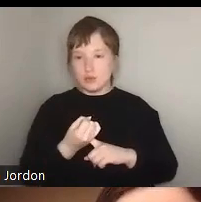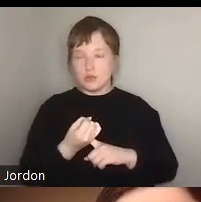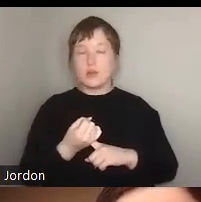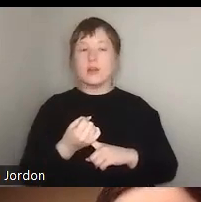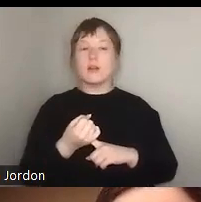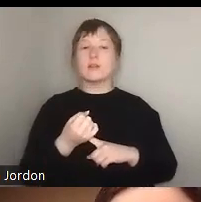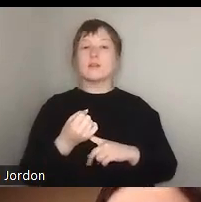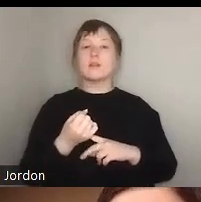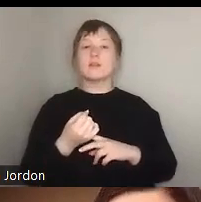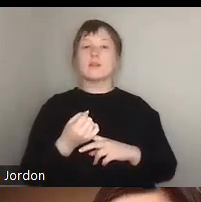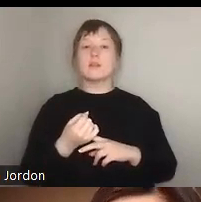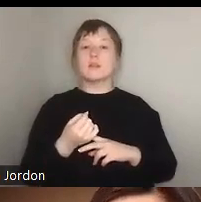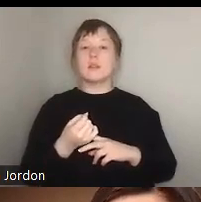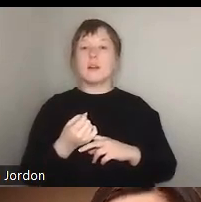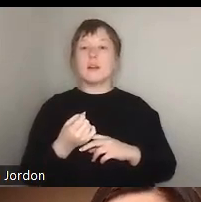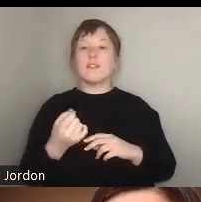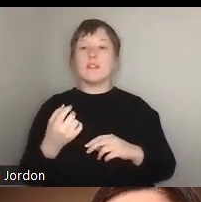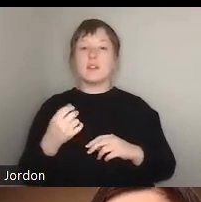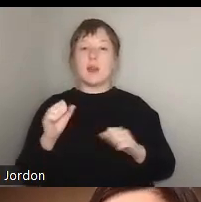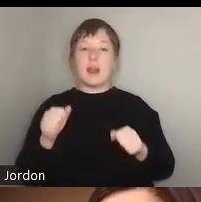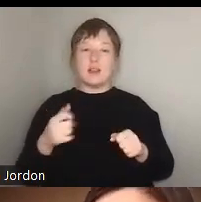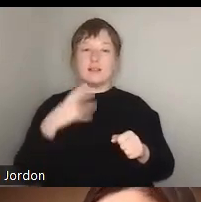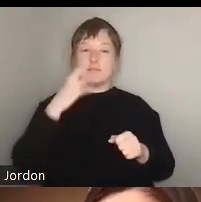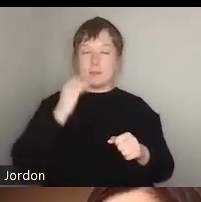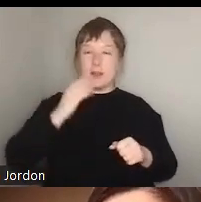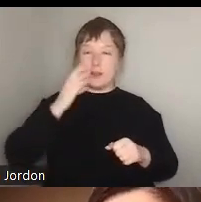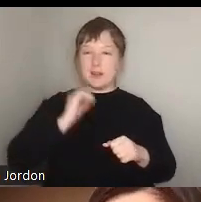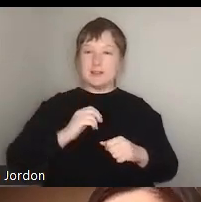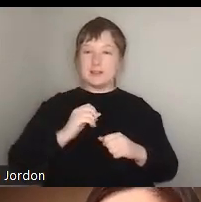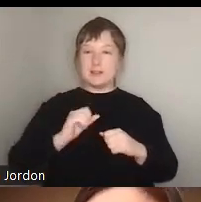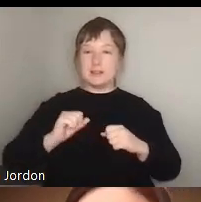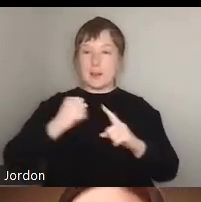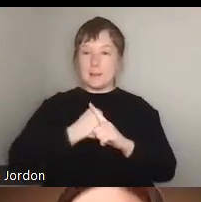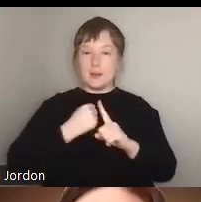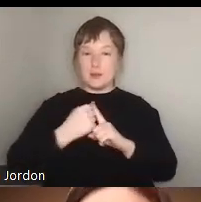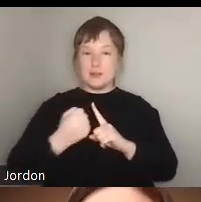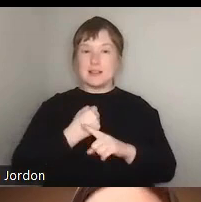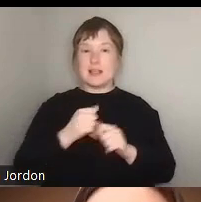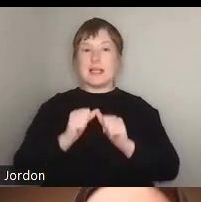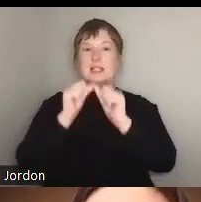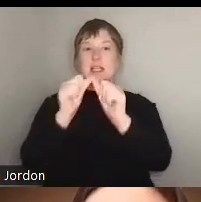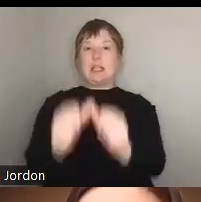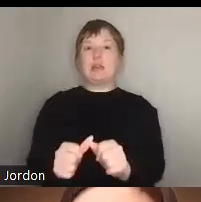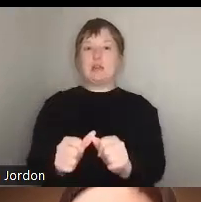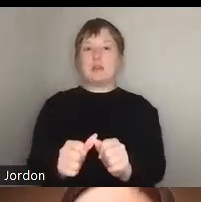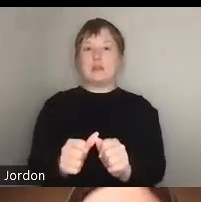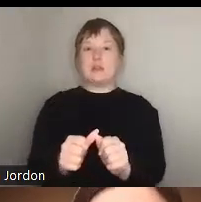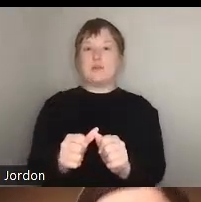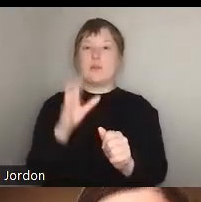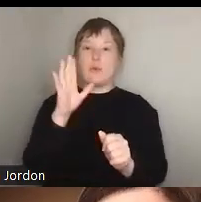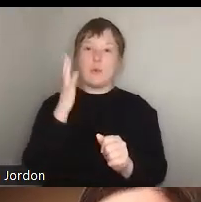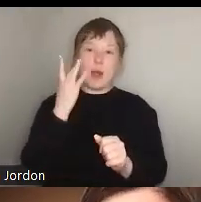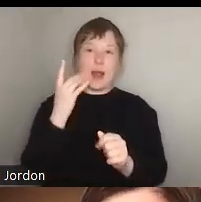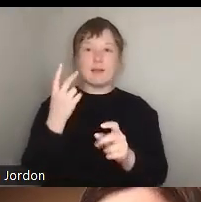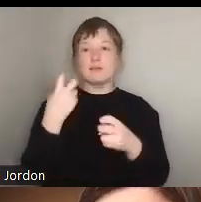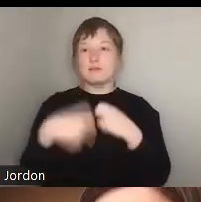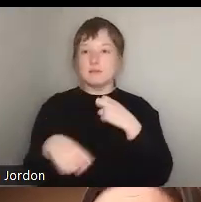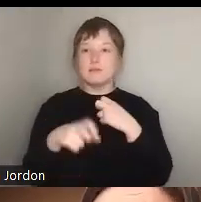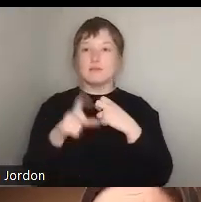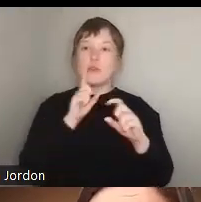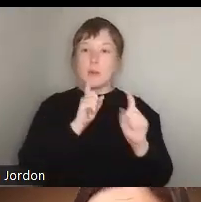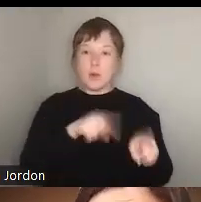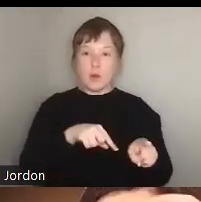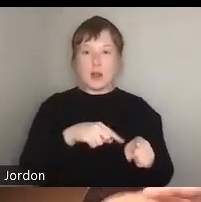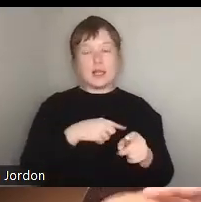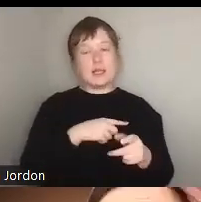risk of experiencing abuse, but it's a very continuous factor because that's also contributing to why it can be difficult to report, why